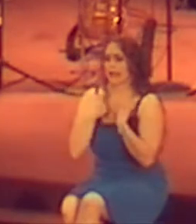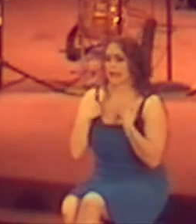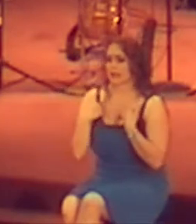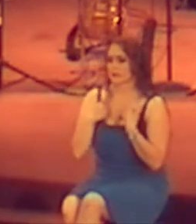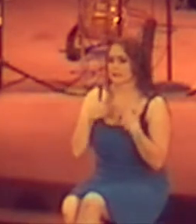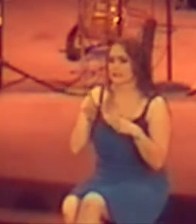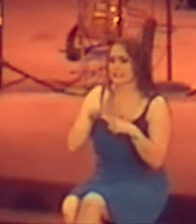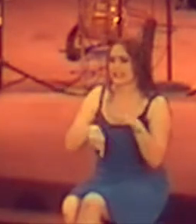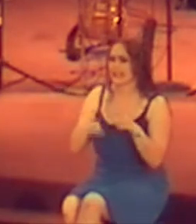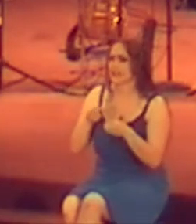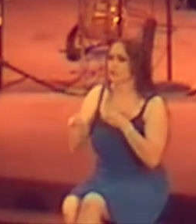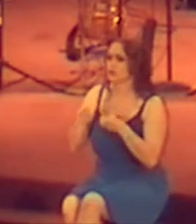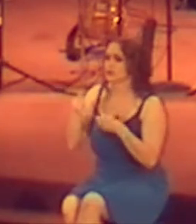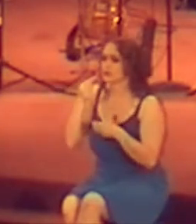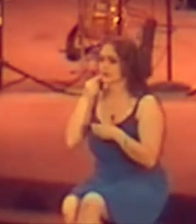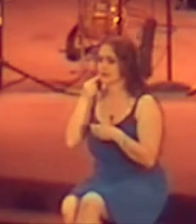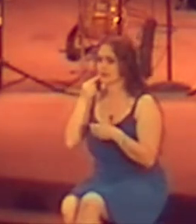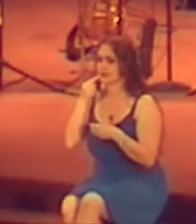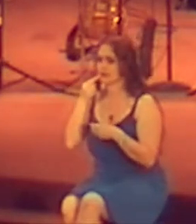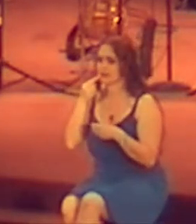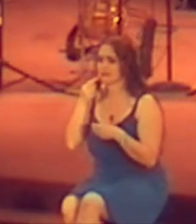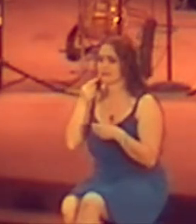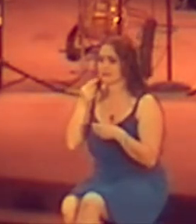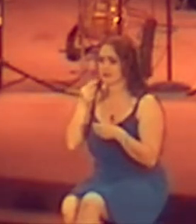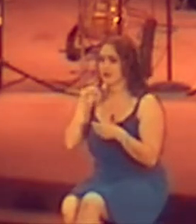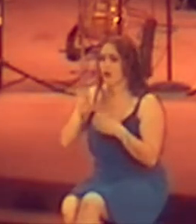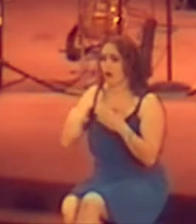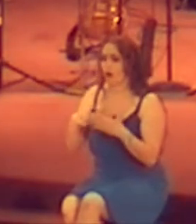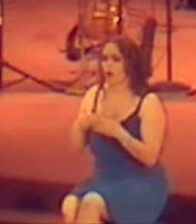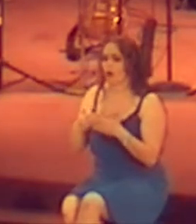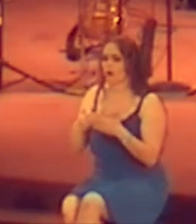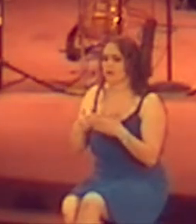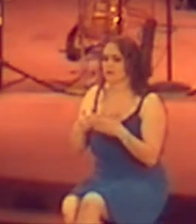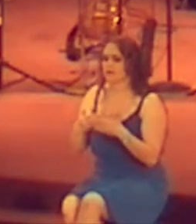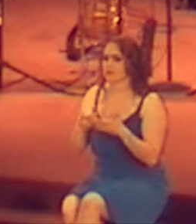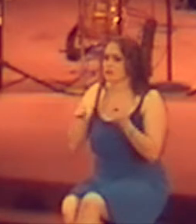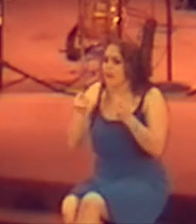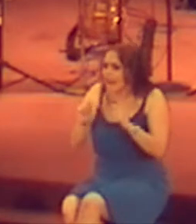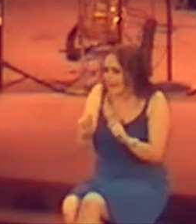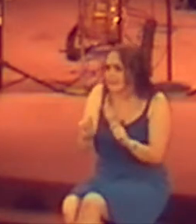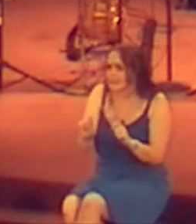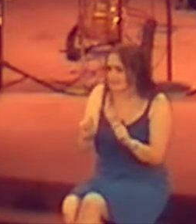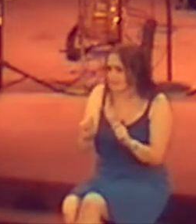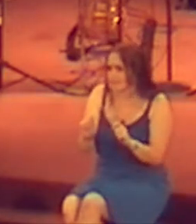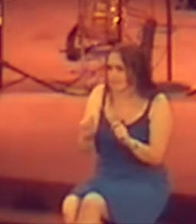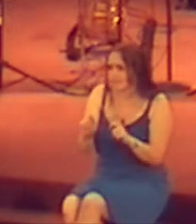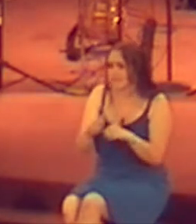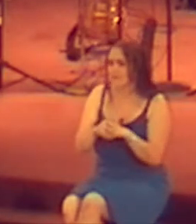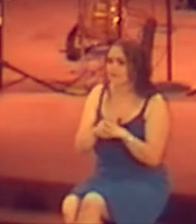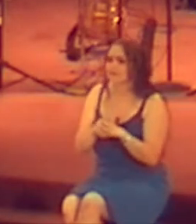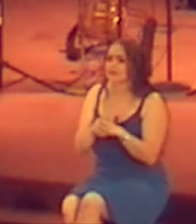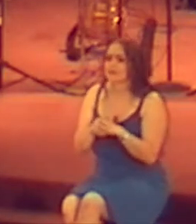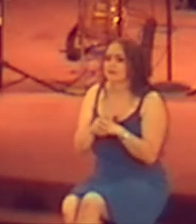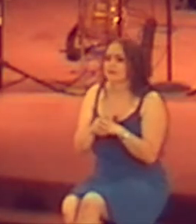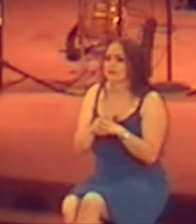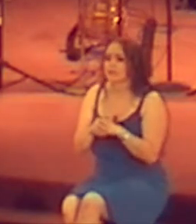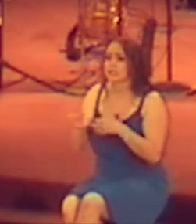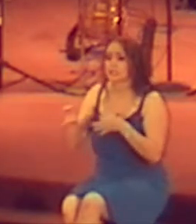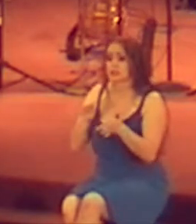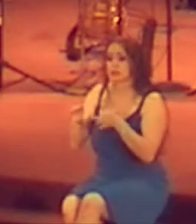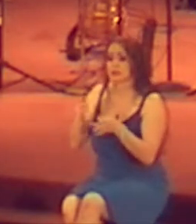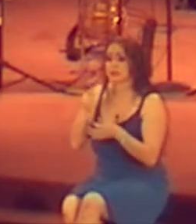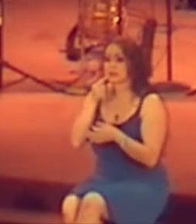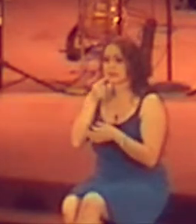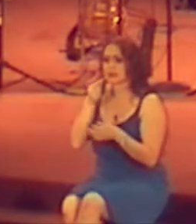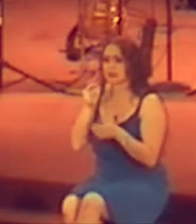has not been able to master the tongue despite all of humanity's great achievements in taming. James continues his description of the tongue by